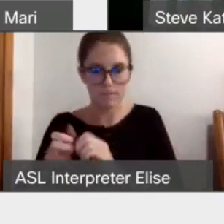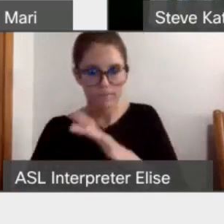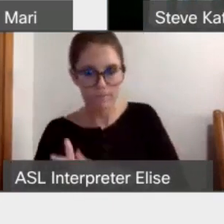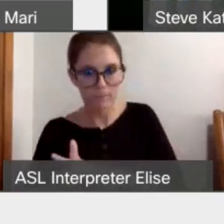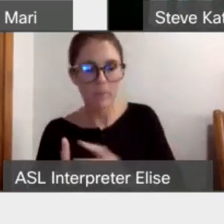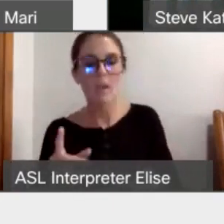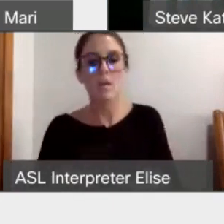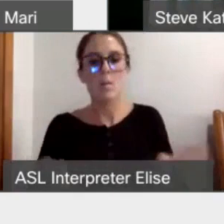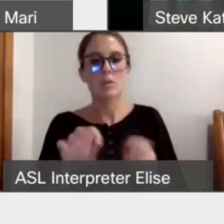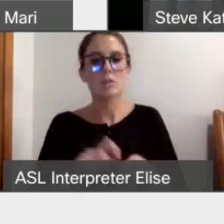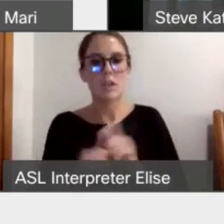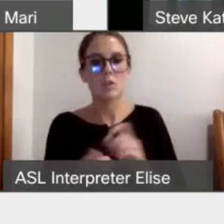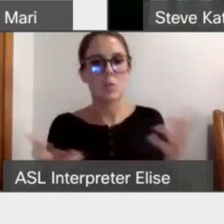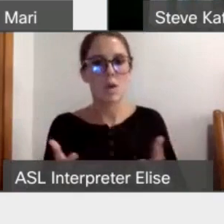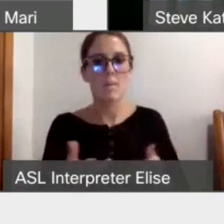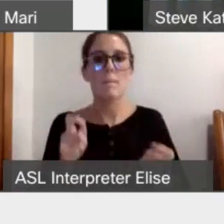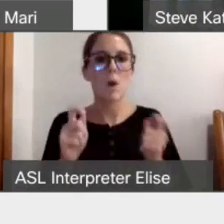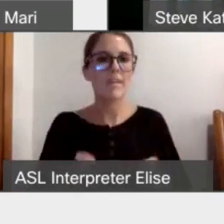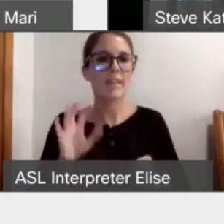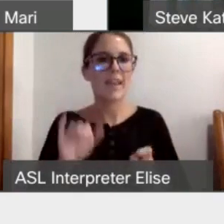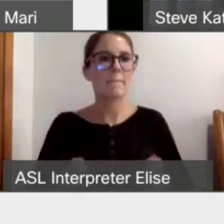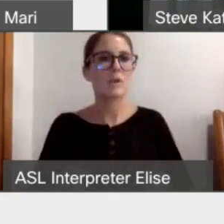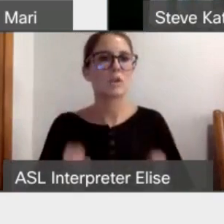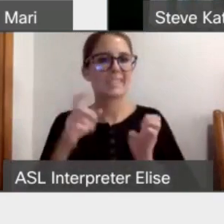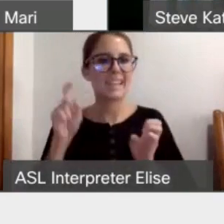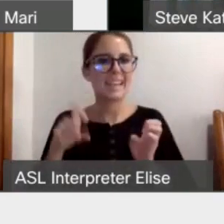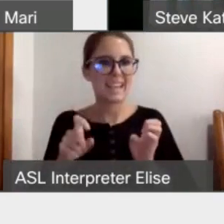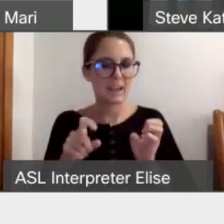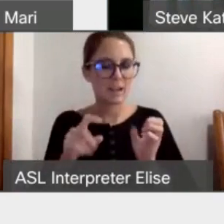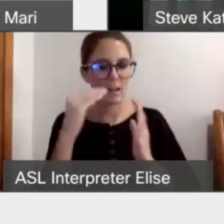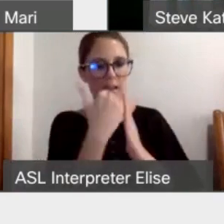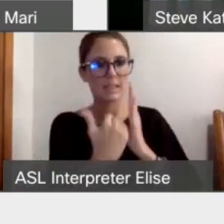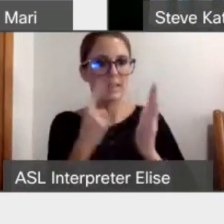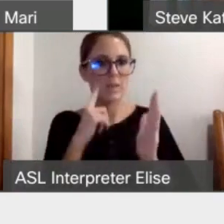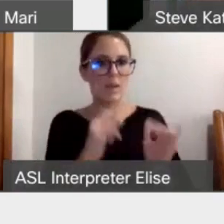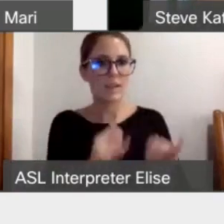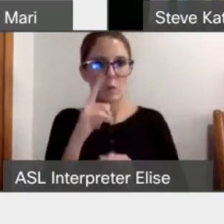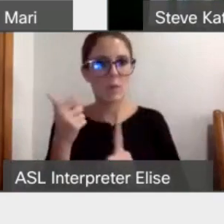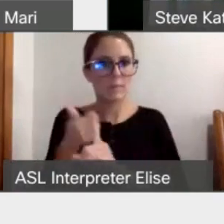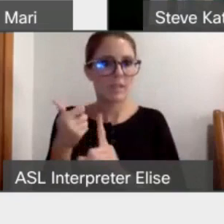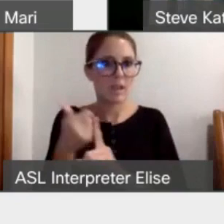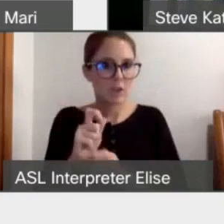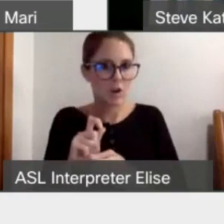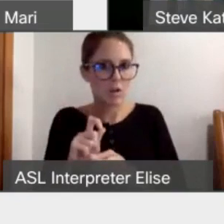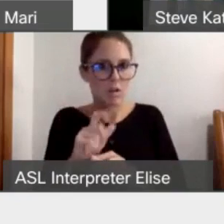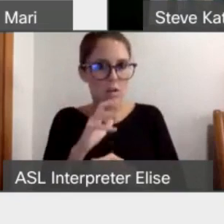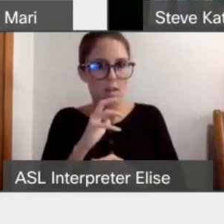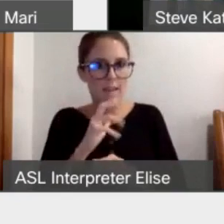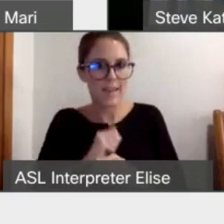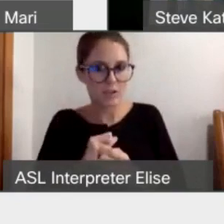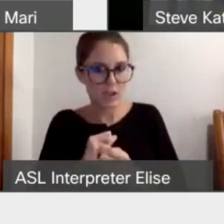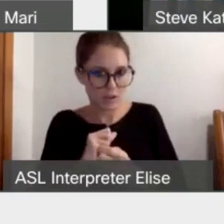modifying that emergency need designation for individuals aging out on our certified residential options